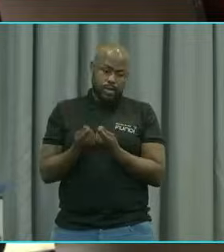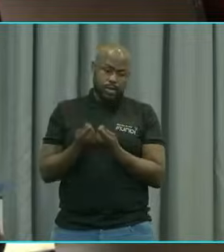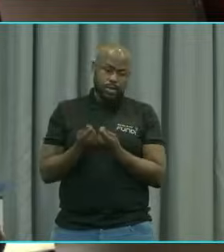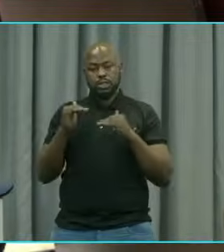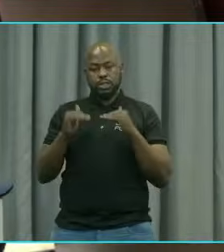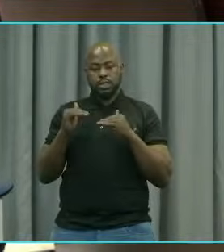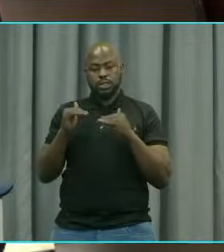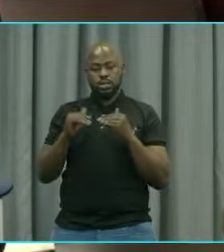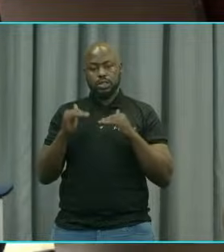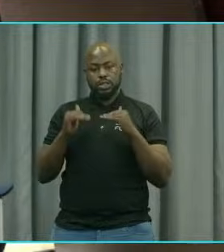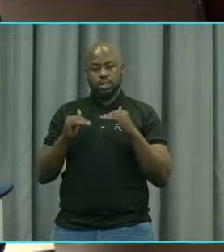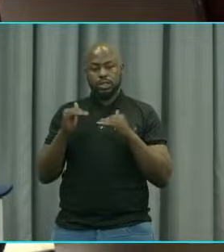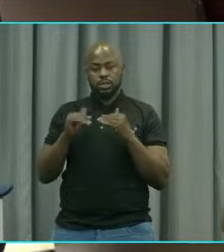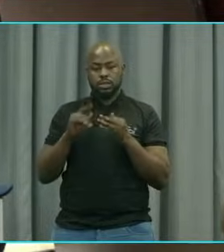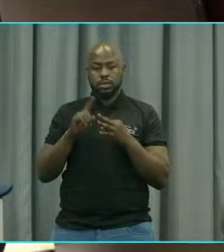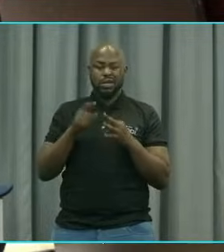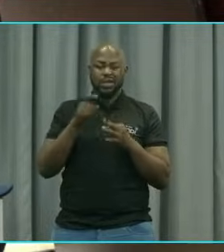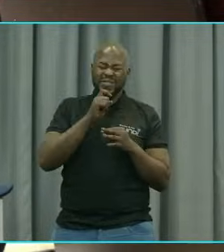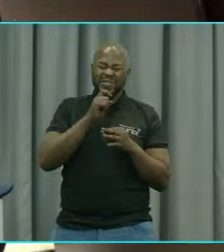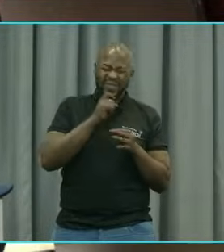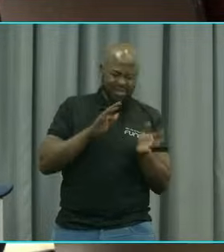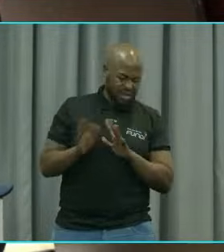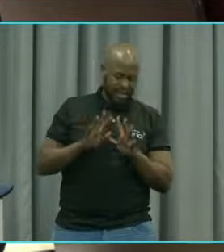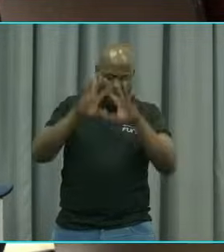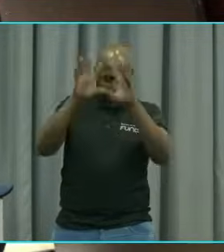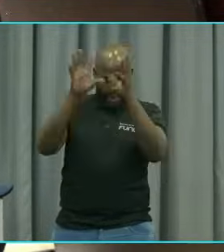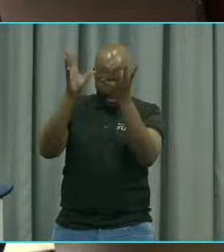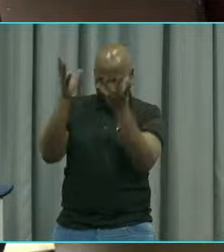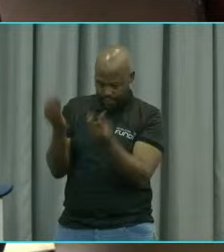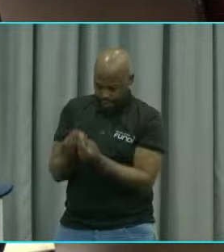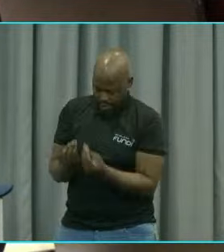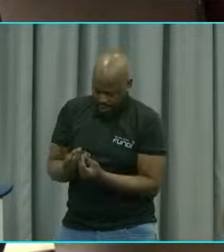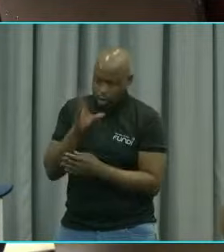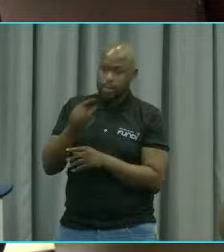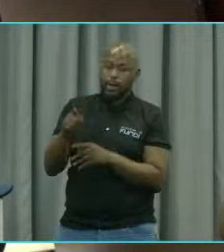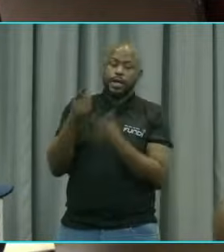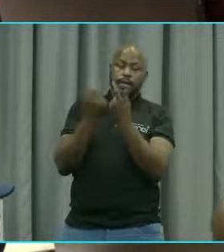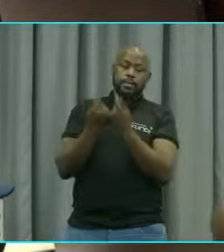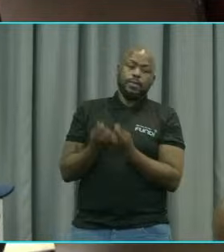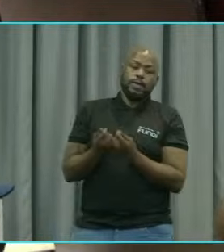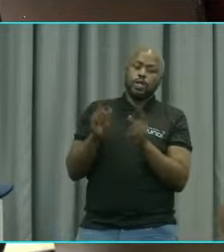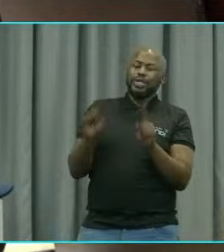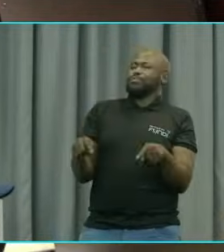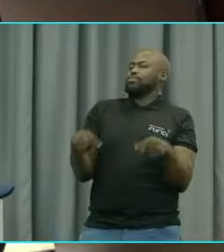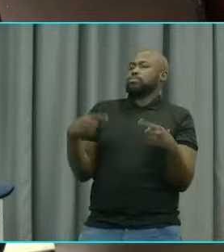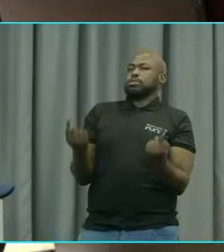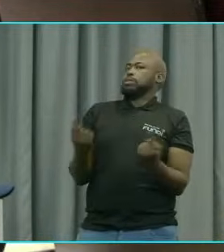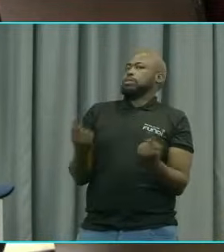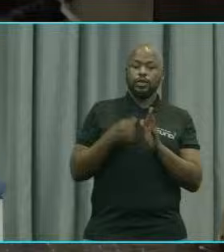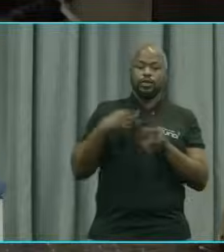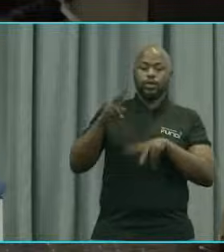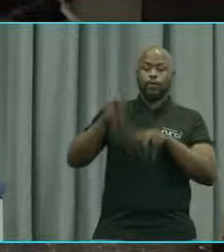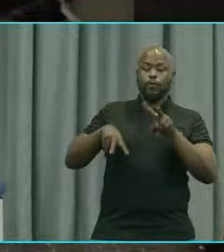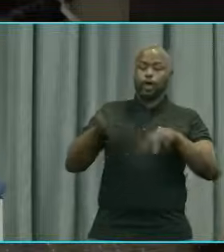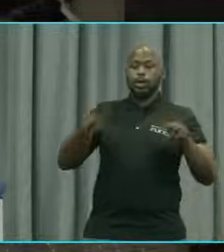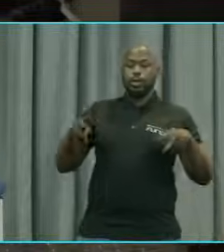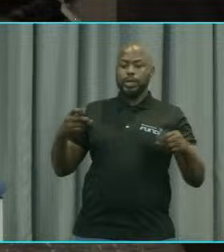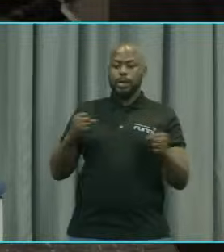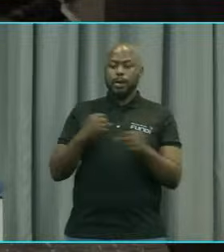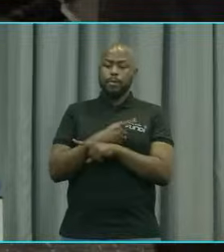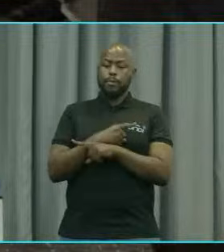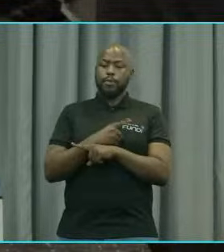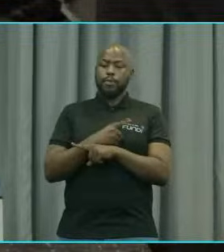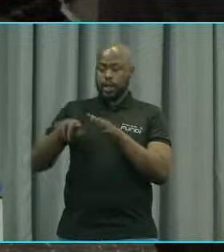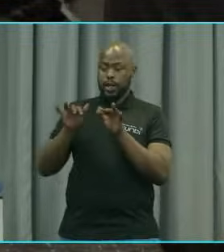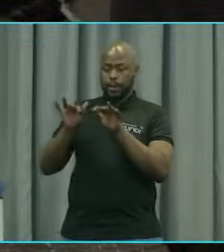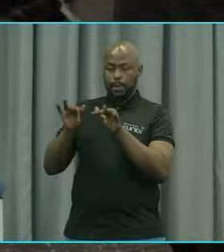Budget, to that, or everything that you talk there is money. So you can't come and say when we talk within the PAM